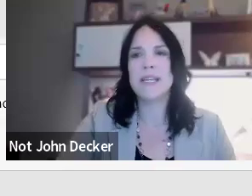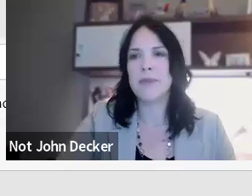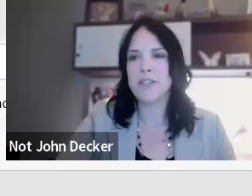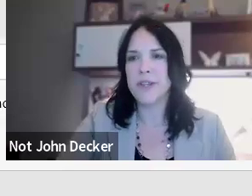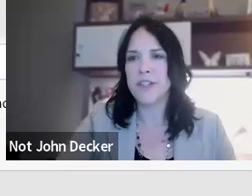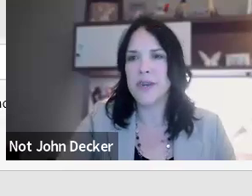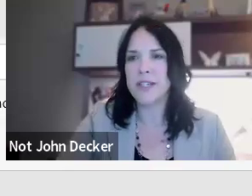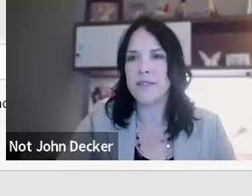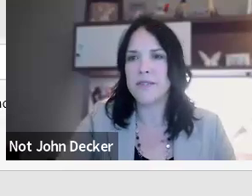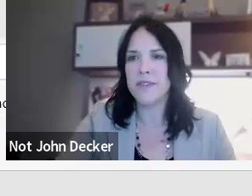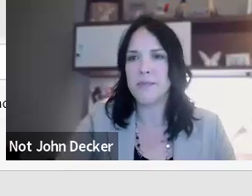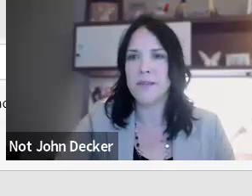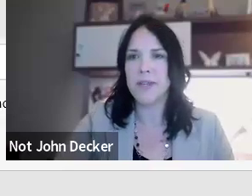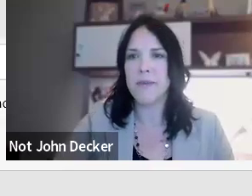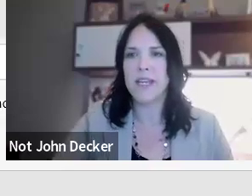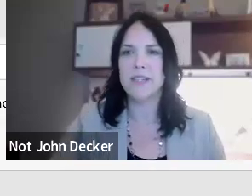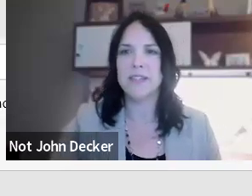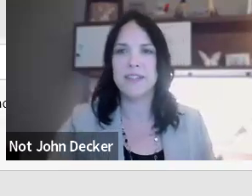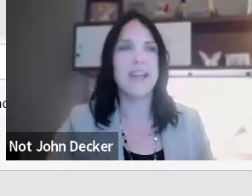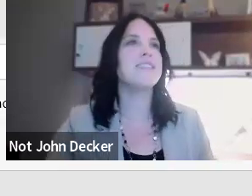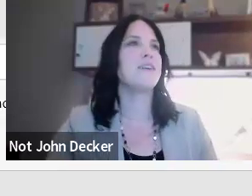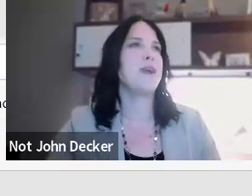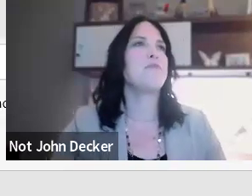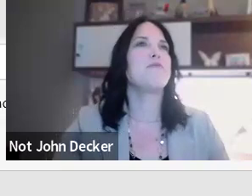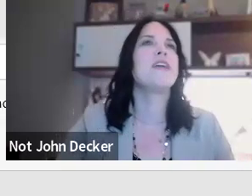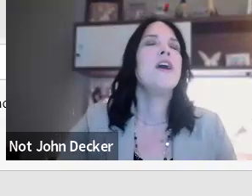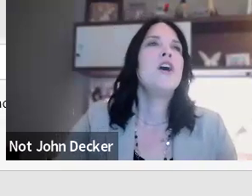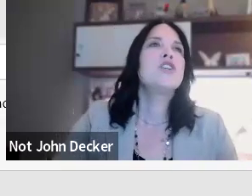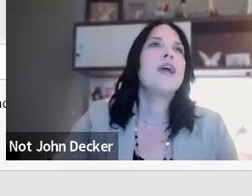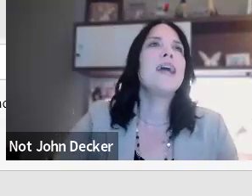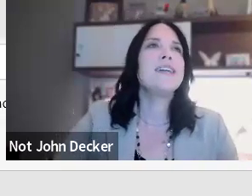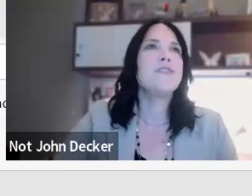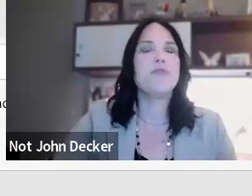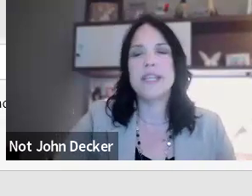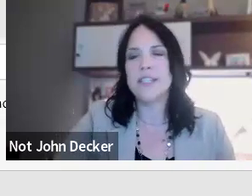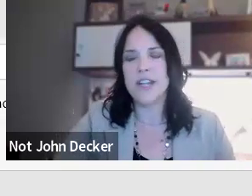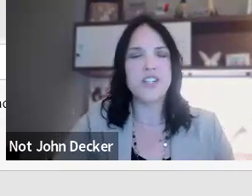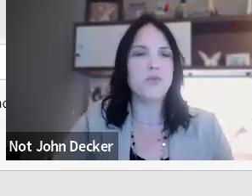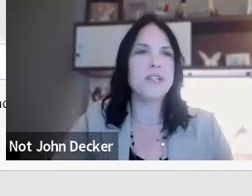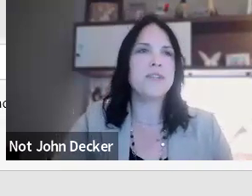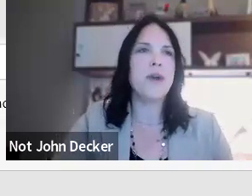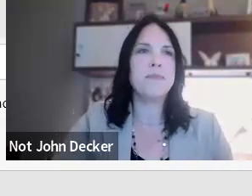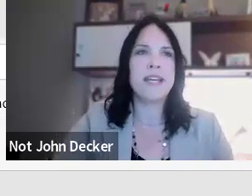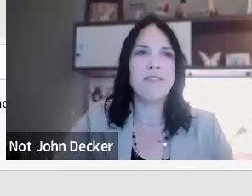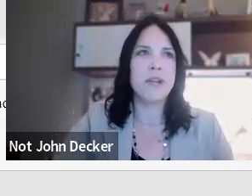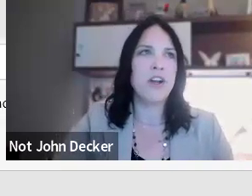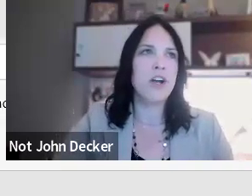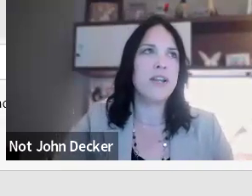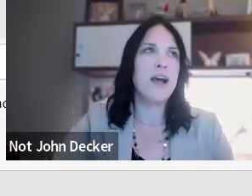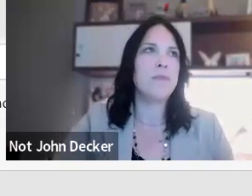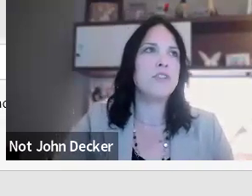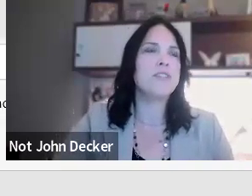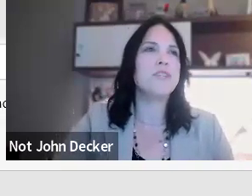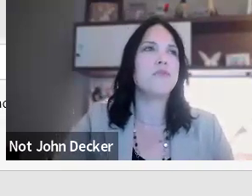is everyone seeing my screen, the directive? Thumbs up, anybody? Yes? Okay, perfect. So I highlighted a few things here that I just wanted to update